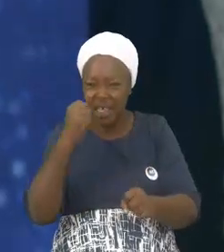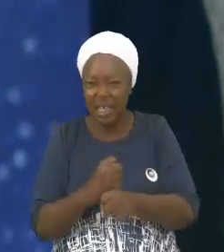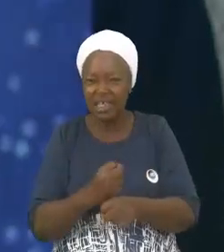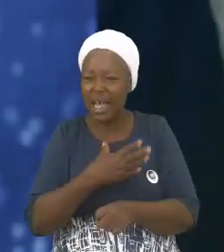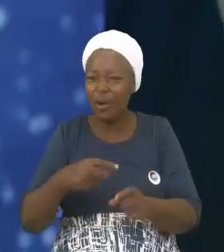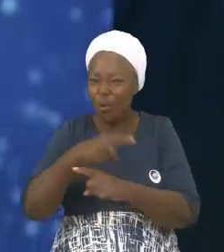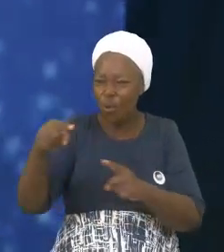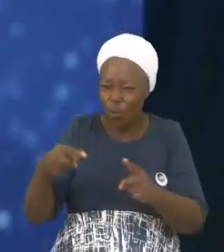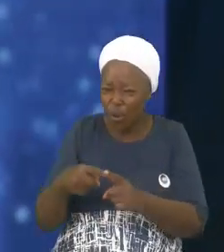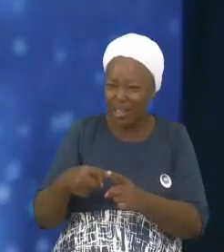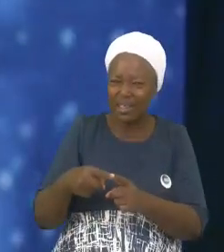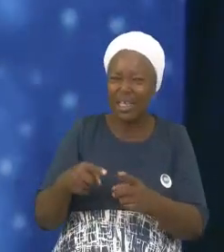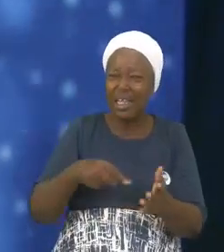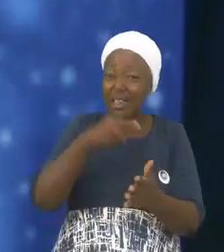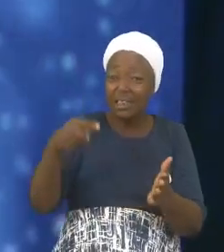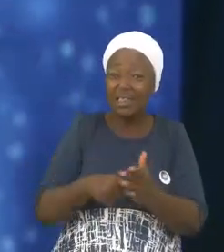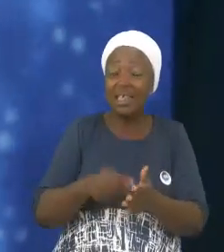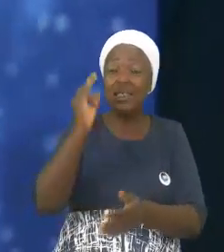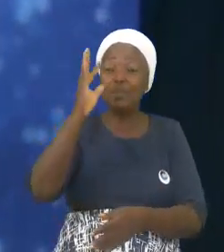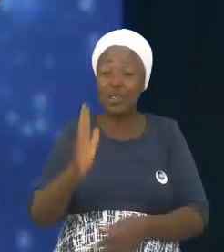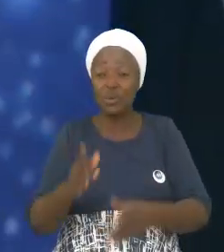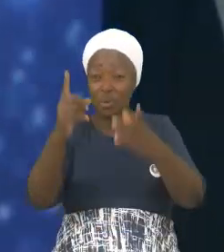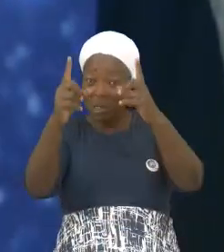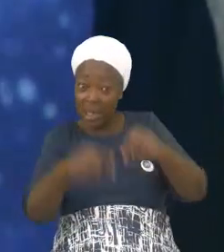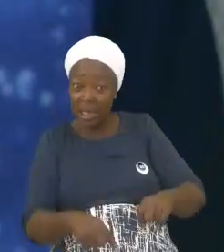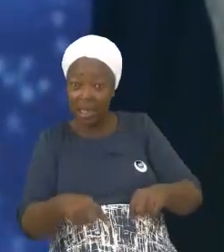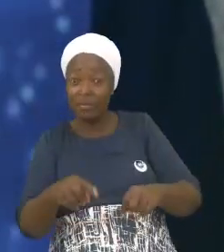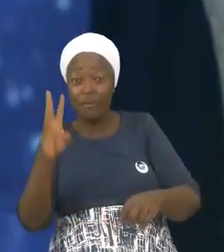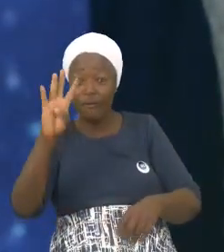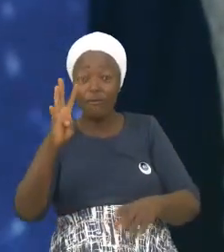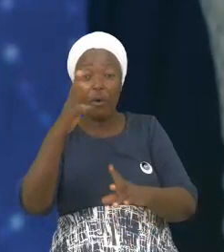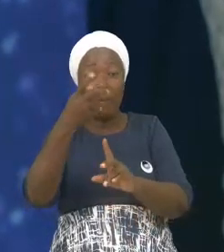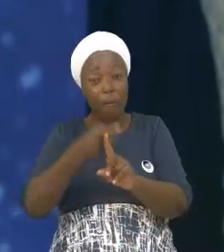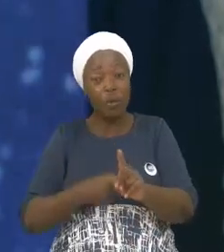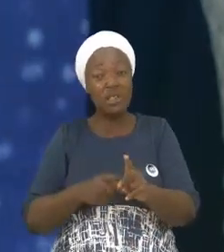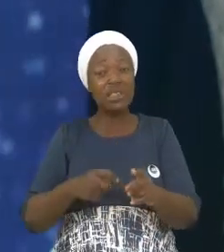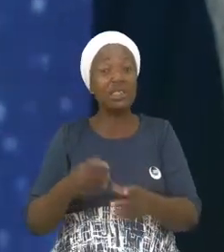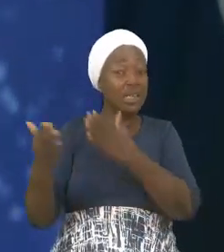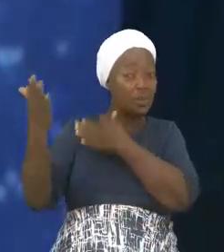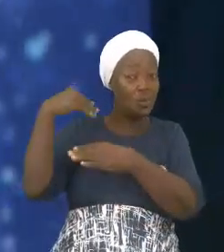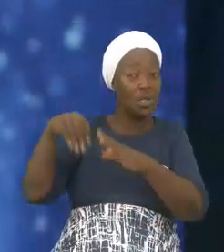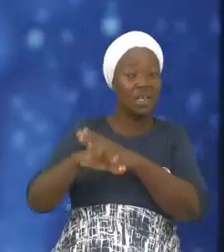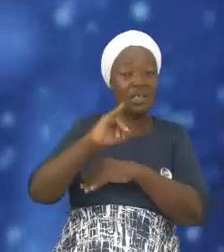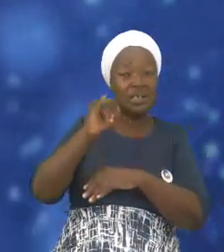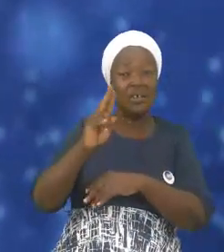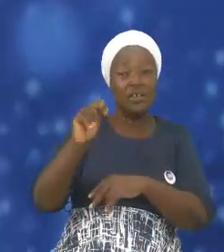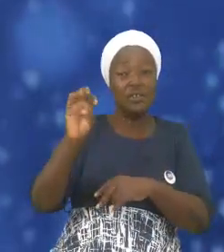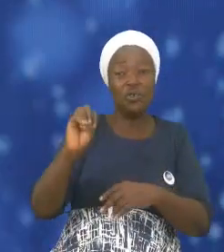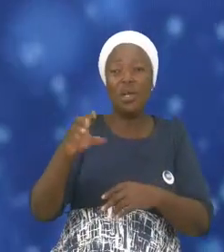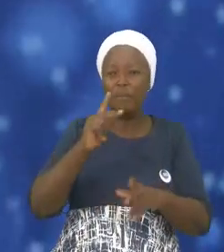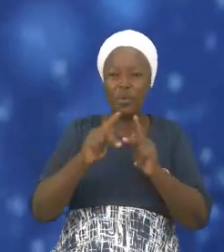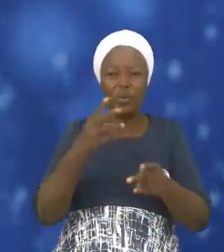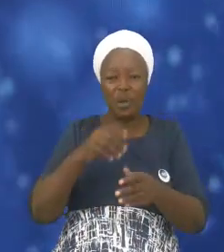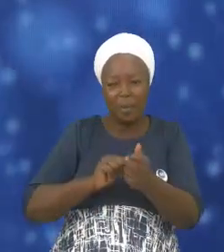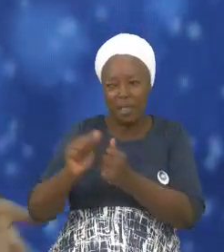when this pastor came 4 months ago in June, the people were passing,